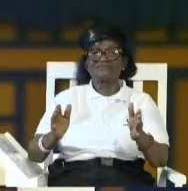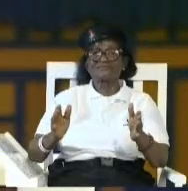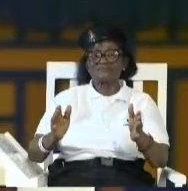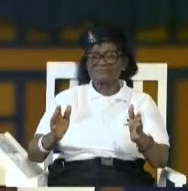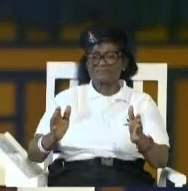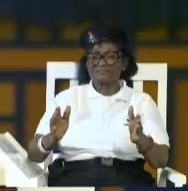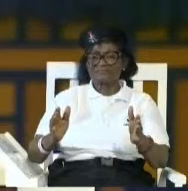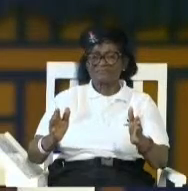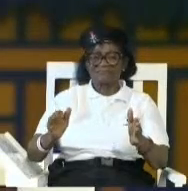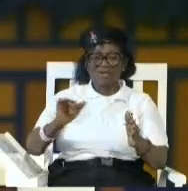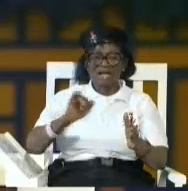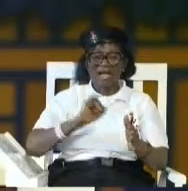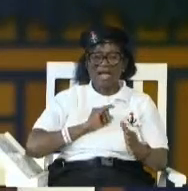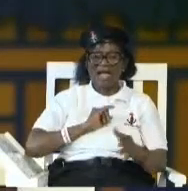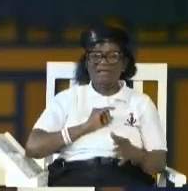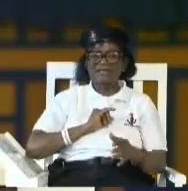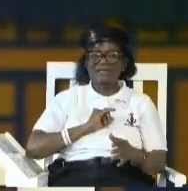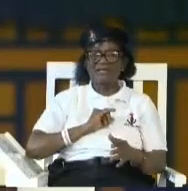I